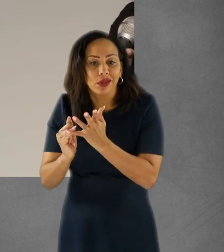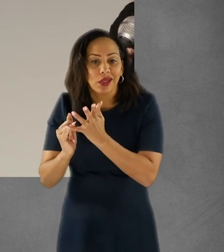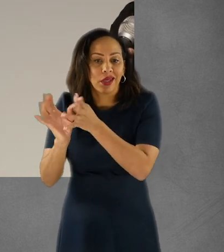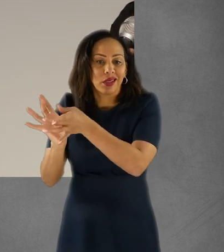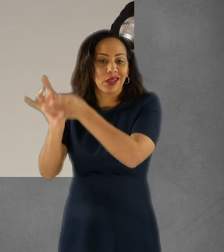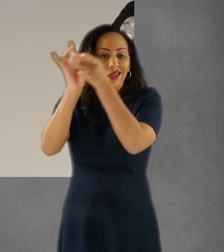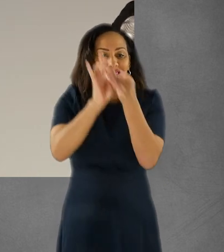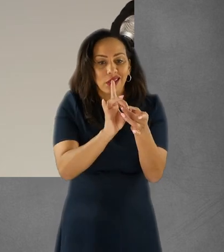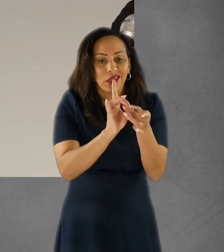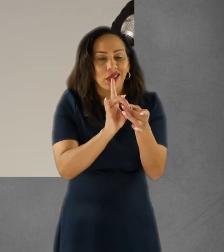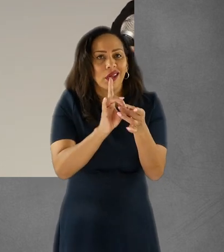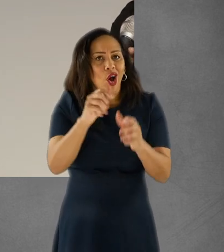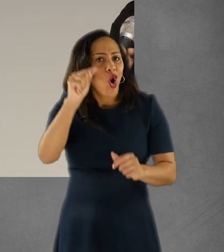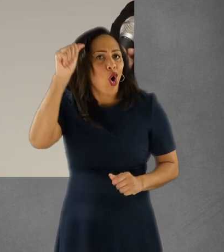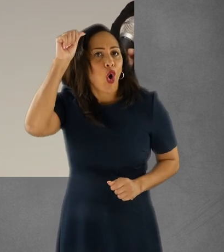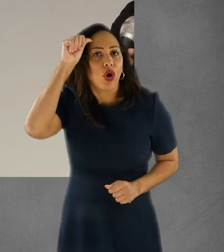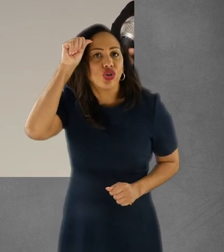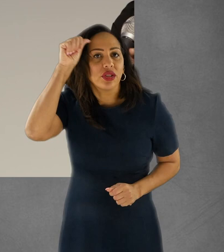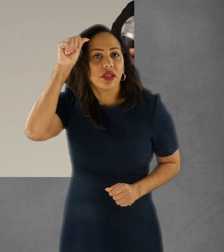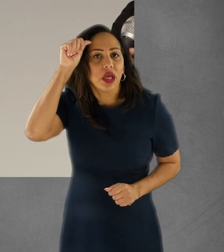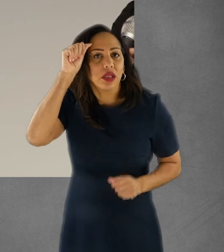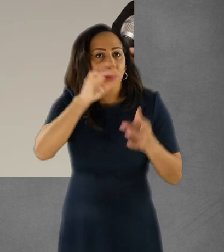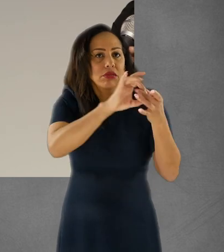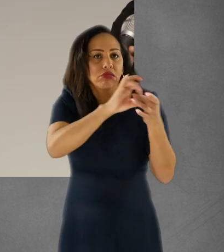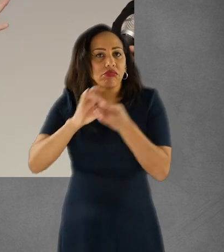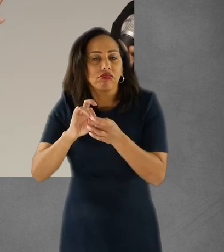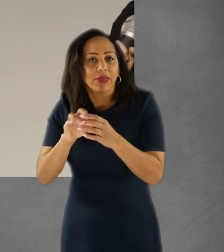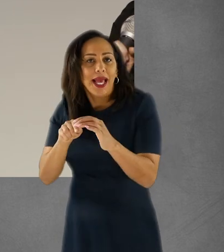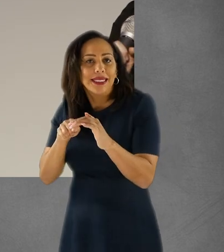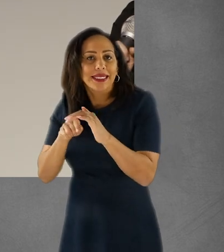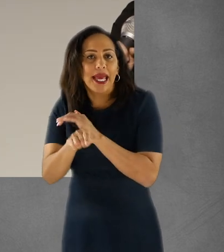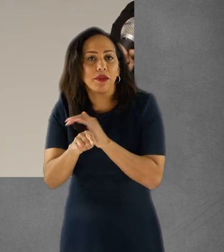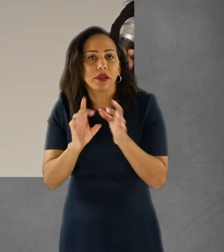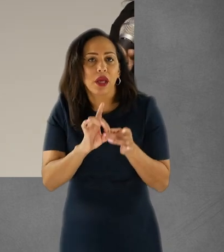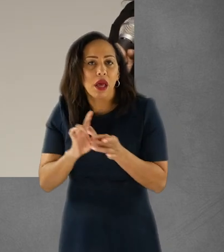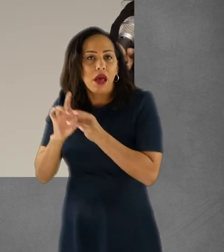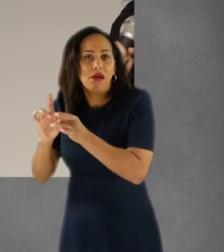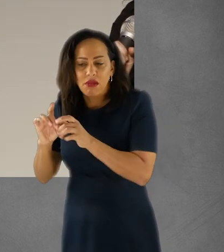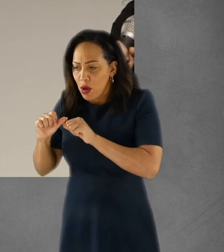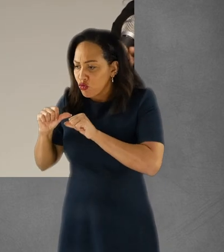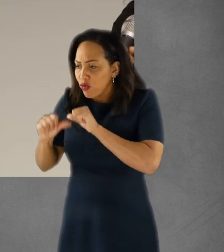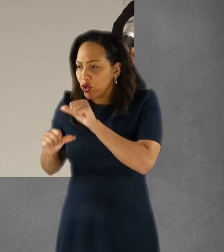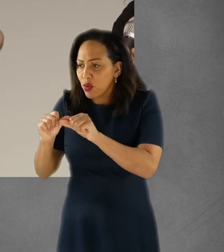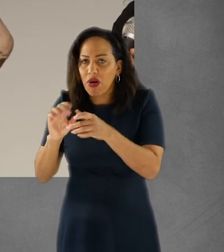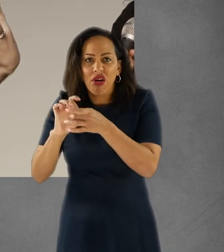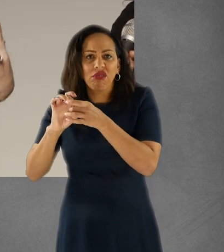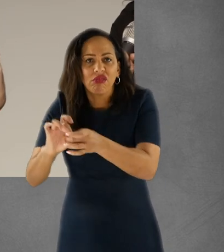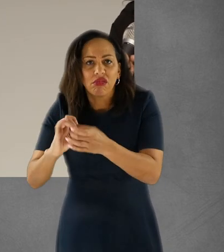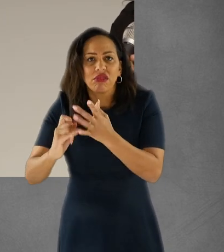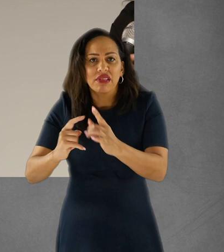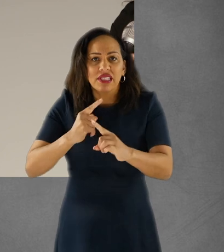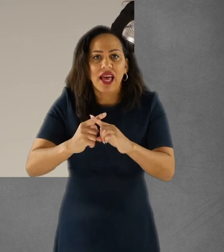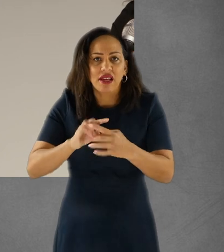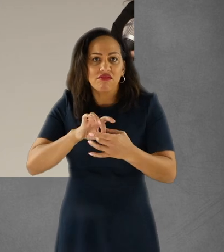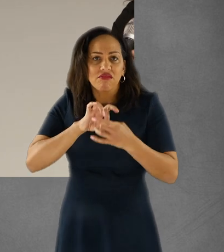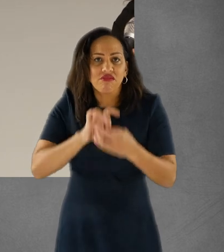escapism, ritual, event, sex, orgasm, whatever. This sort of wholeness